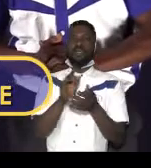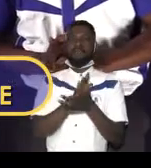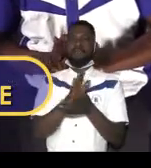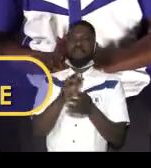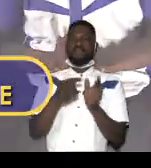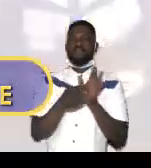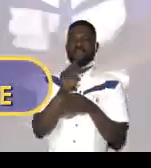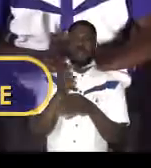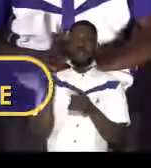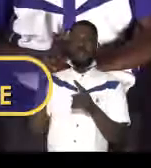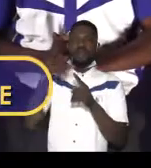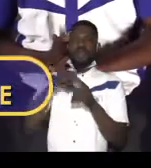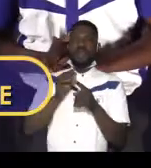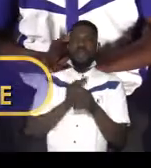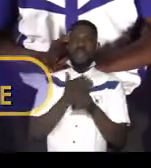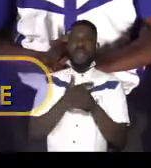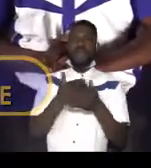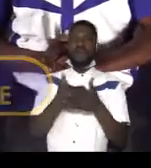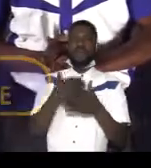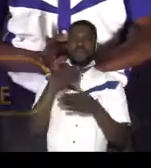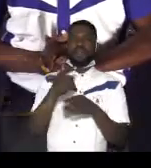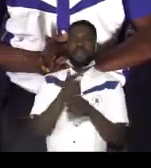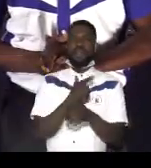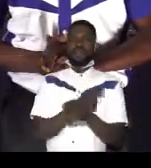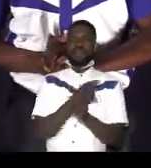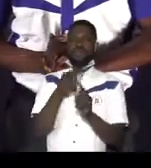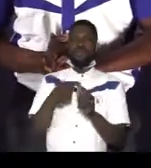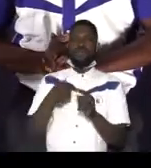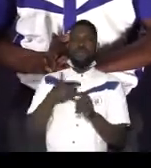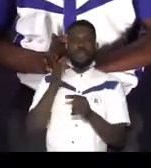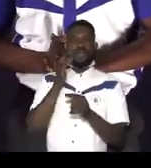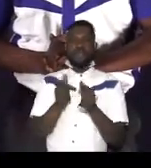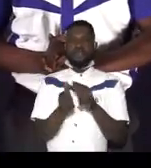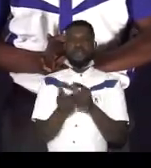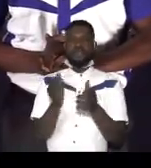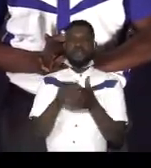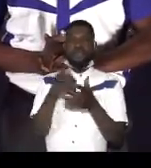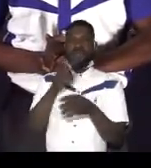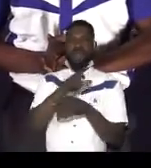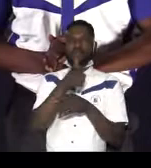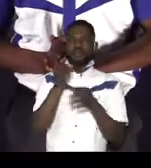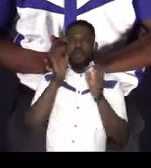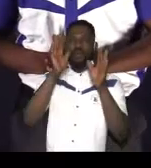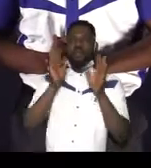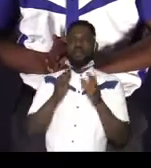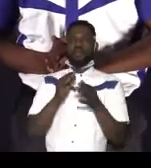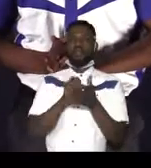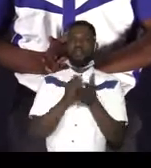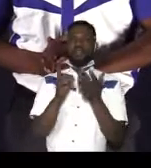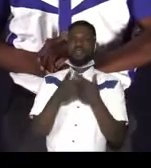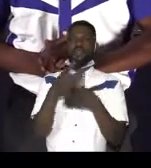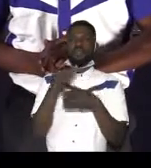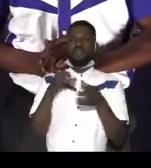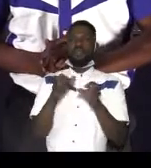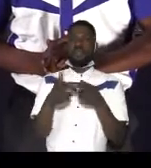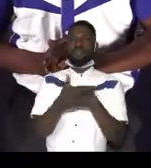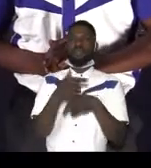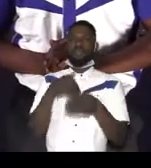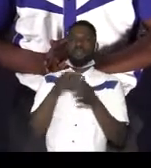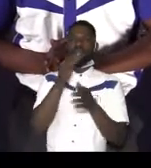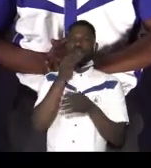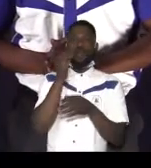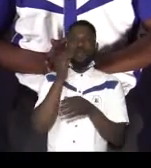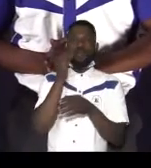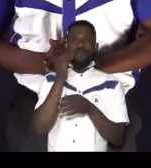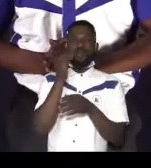the screen. Until our next lesson, when we shall meet again for another wonderful edition on the Classroom in Your Home,